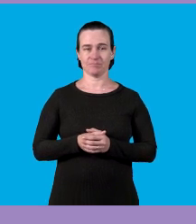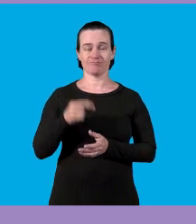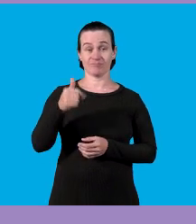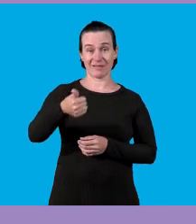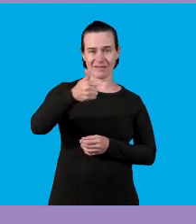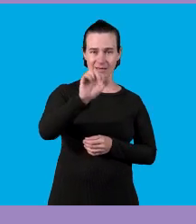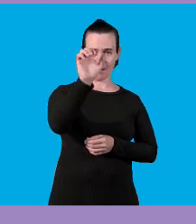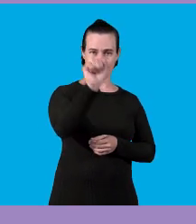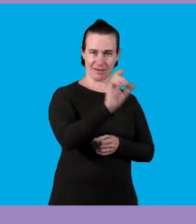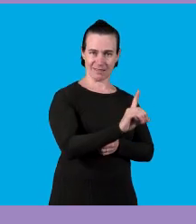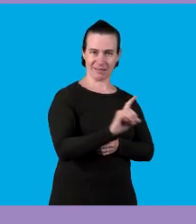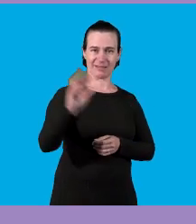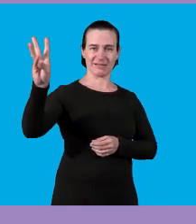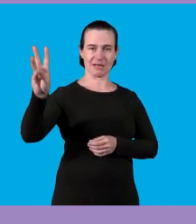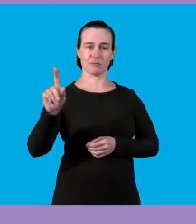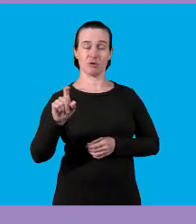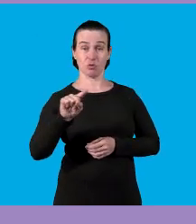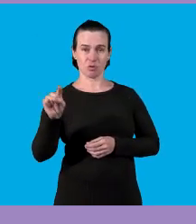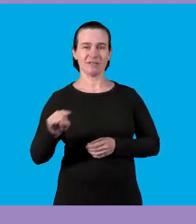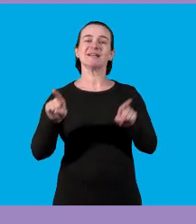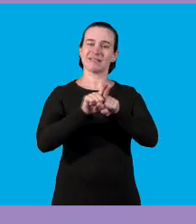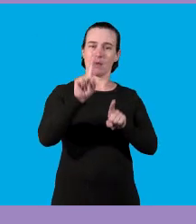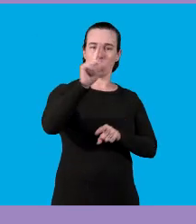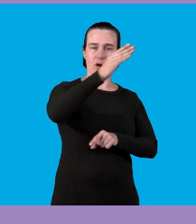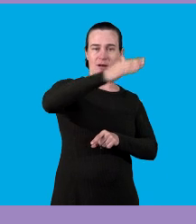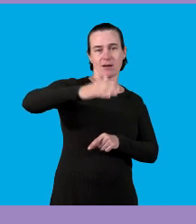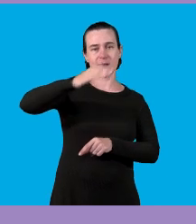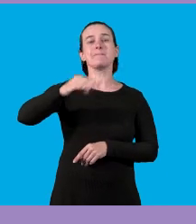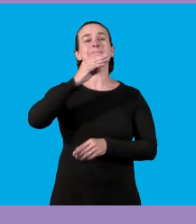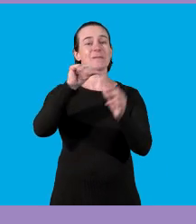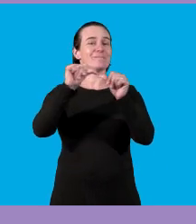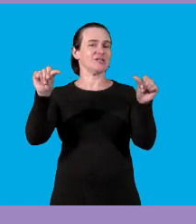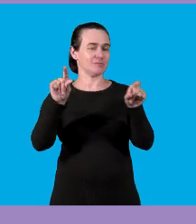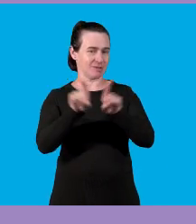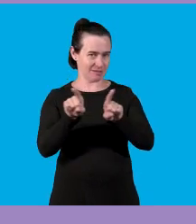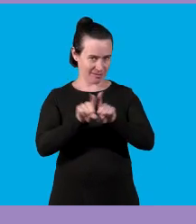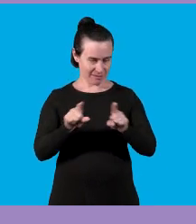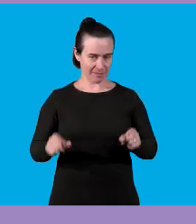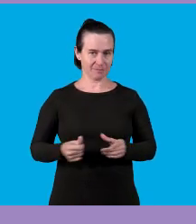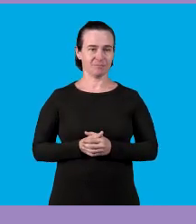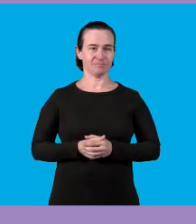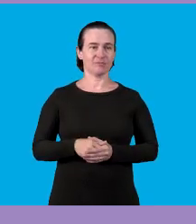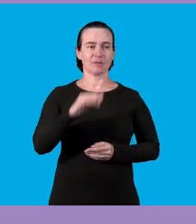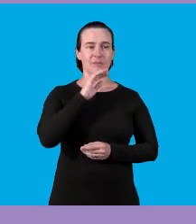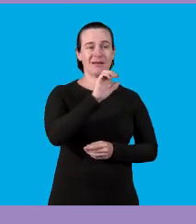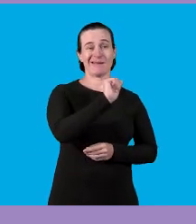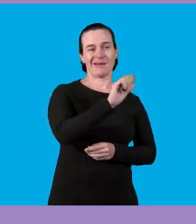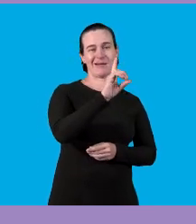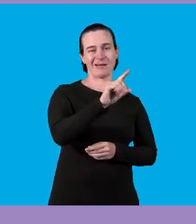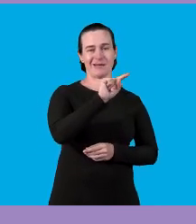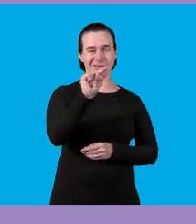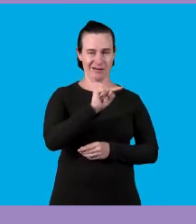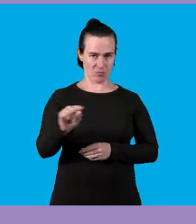And then the next marking is that one, which is AD equals to